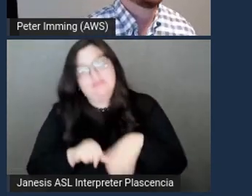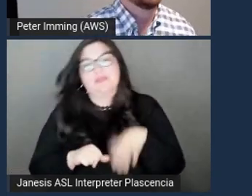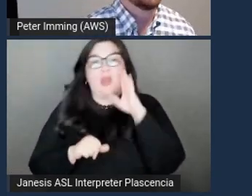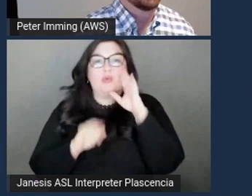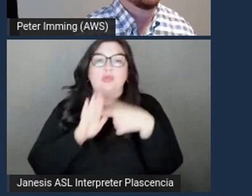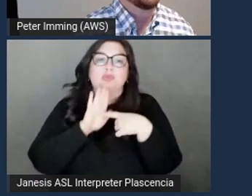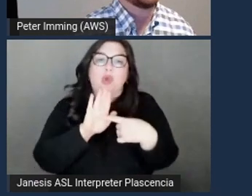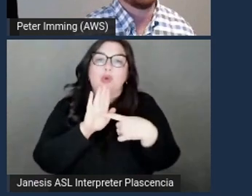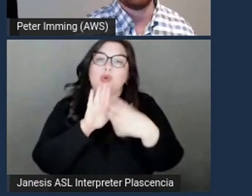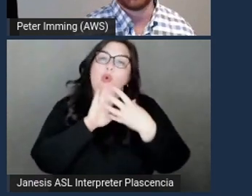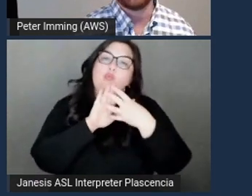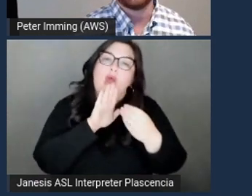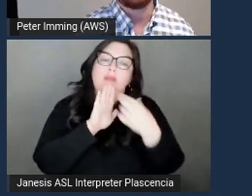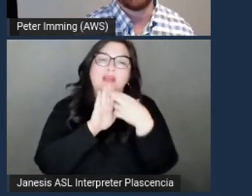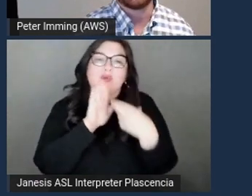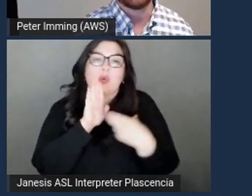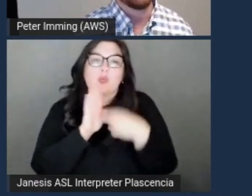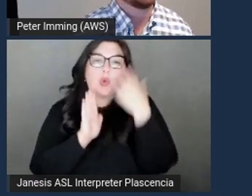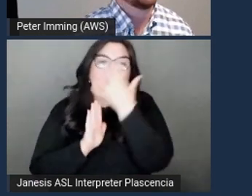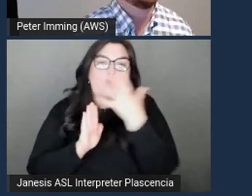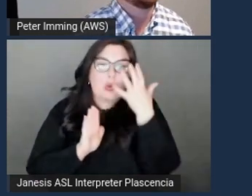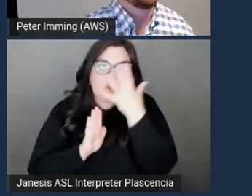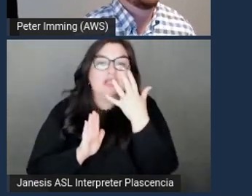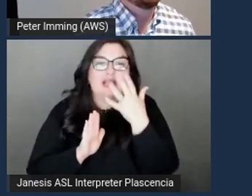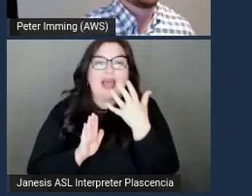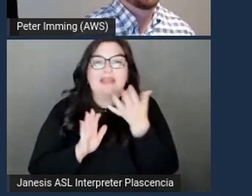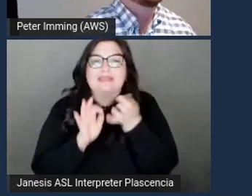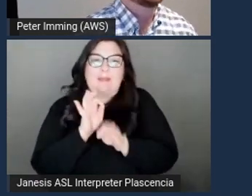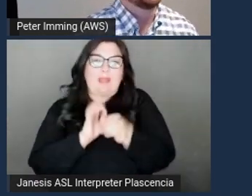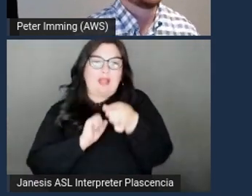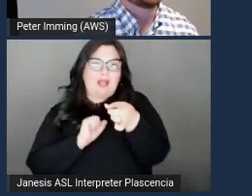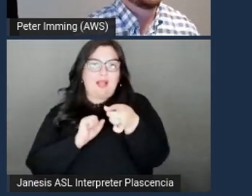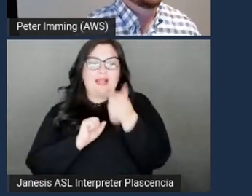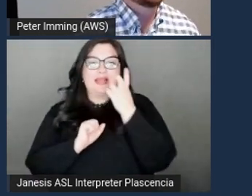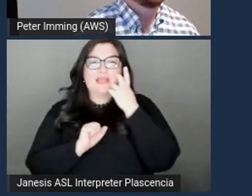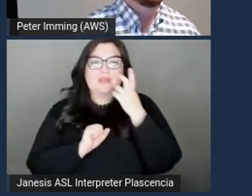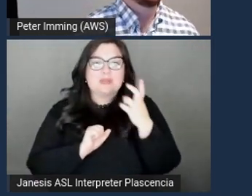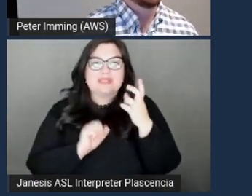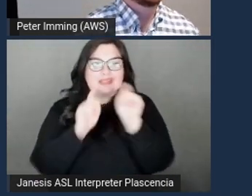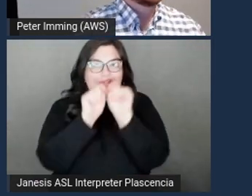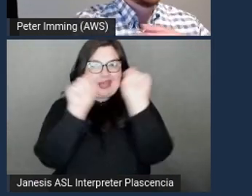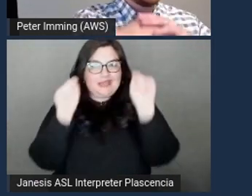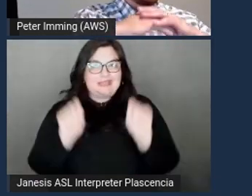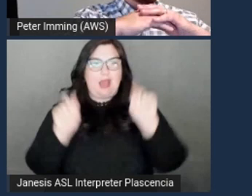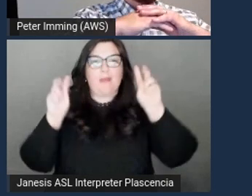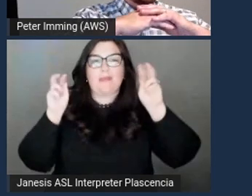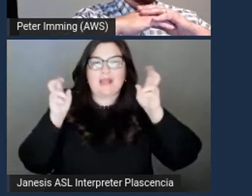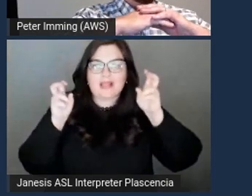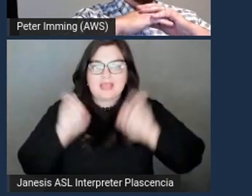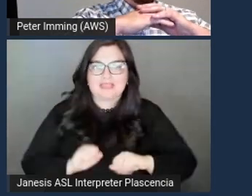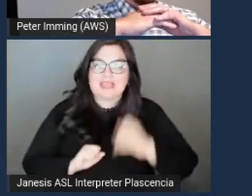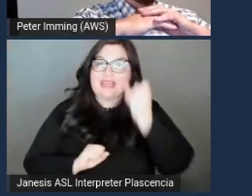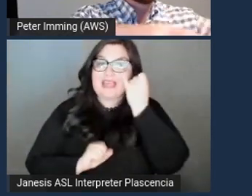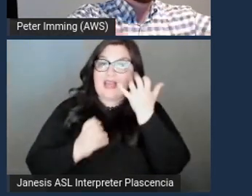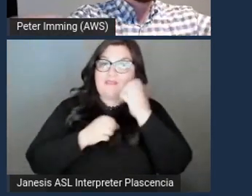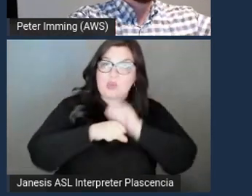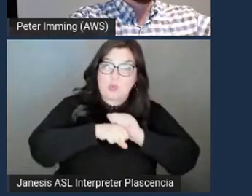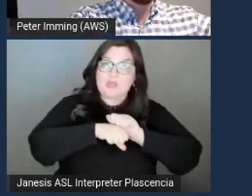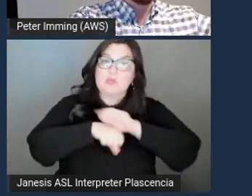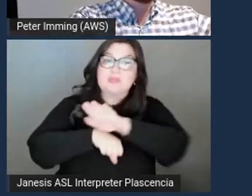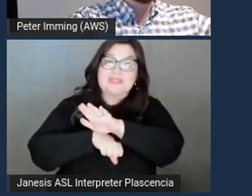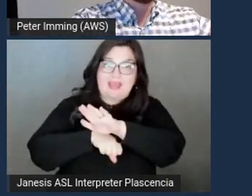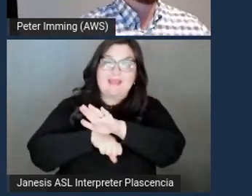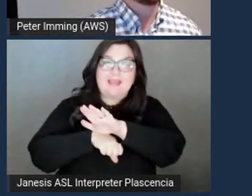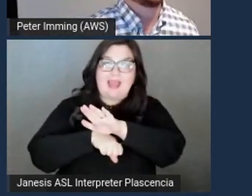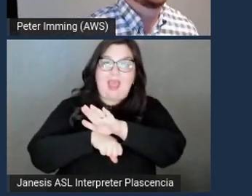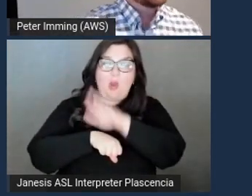Okay. This is how easy we've made it. It's basically kind of templatized. So if you want to send out data from one bucket to